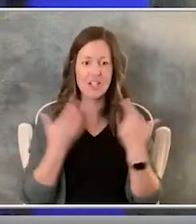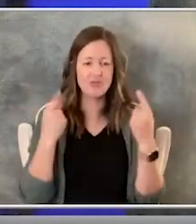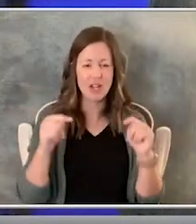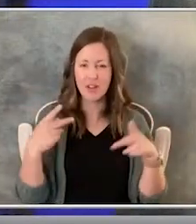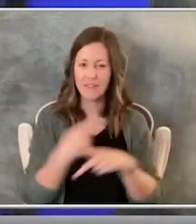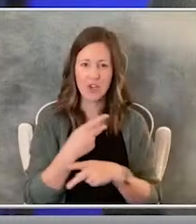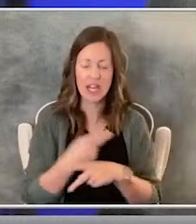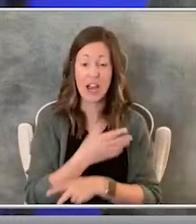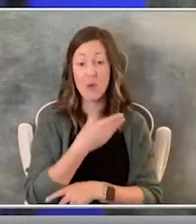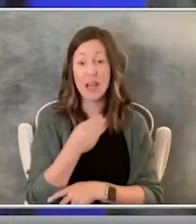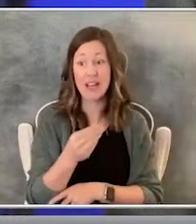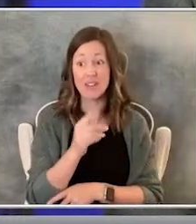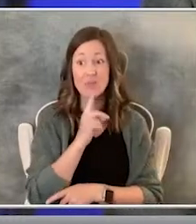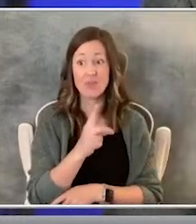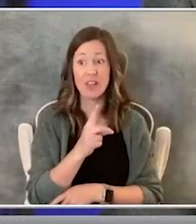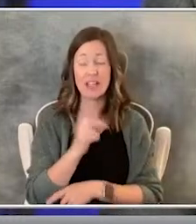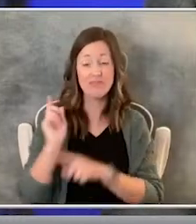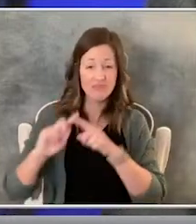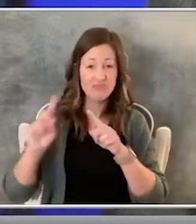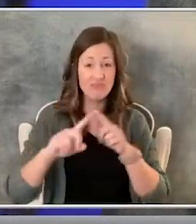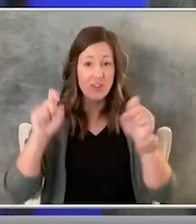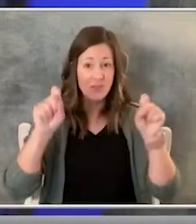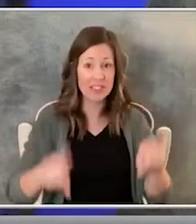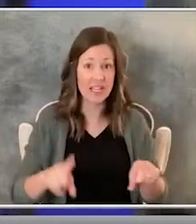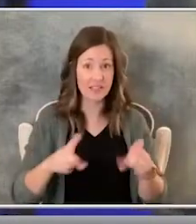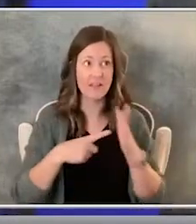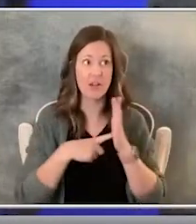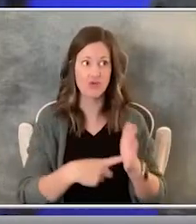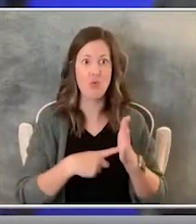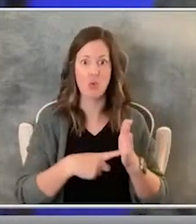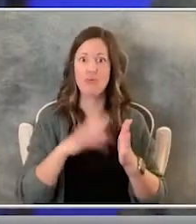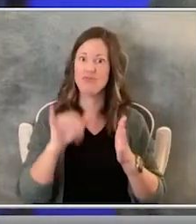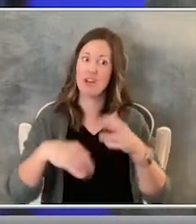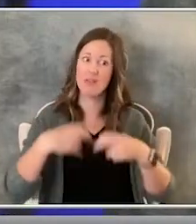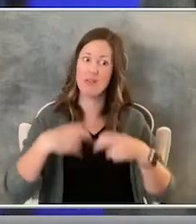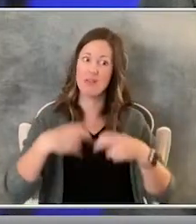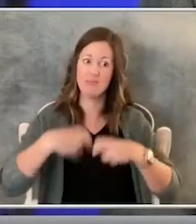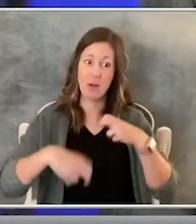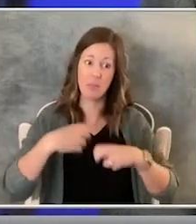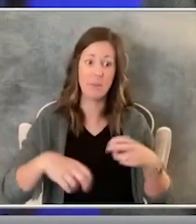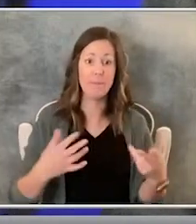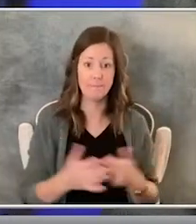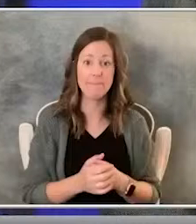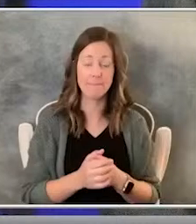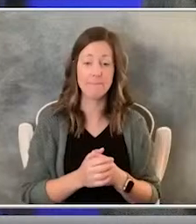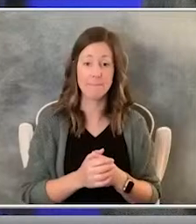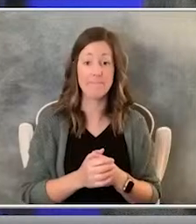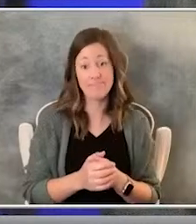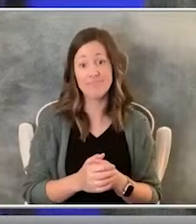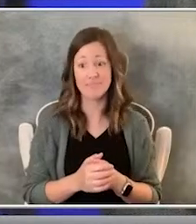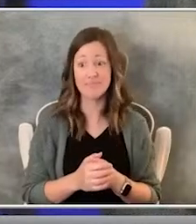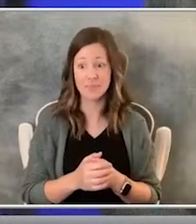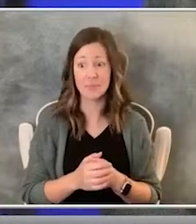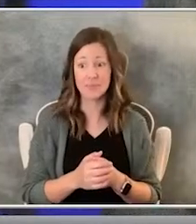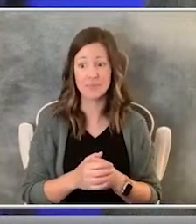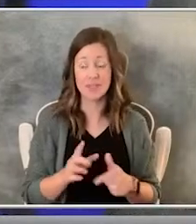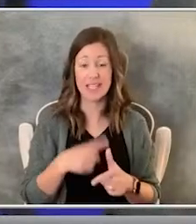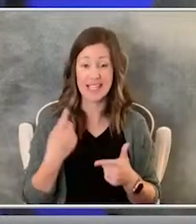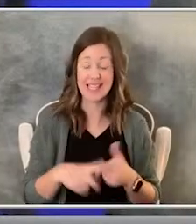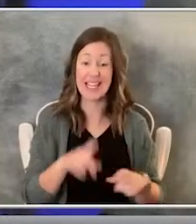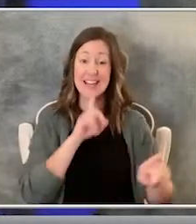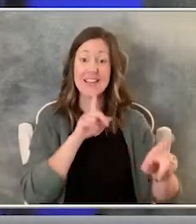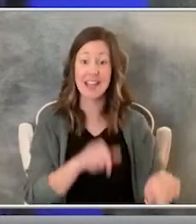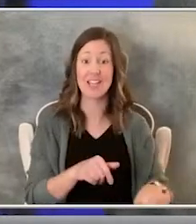help you. Wow. And so then we had a consultation with Dr. Spady. Of course, I probably made him a little nuts because I wanted to do a full